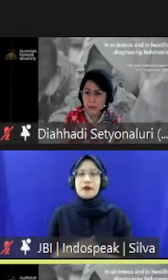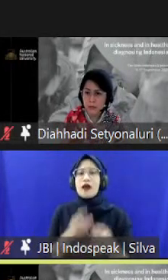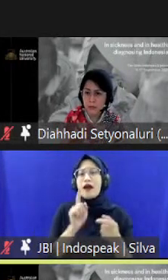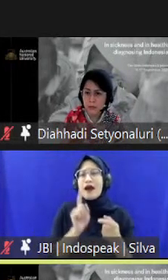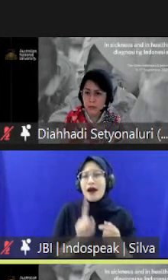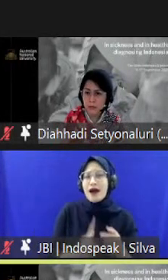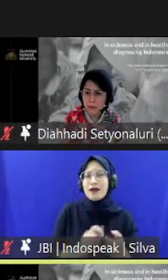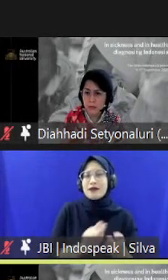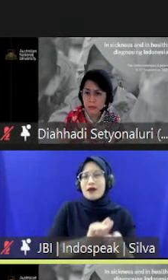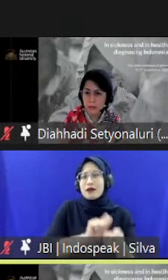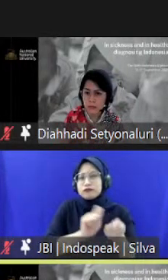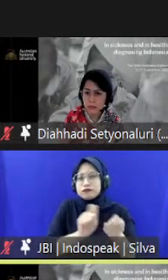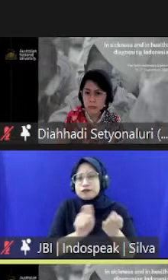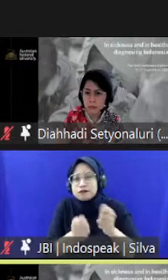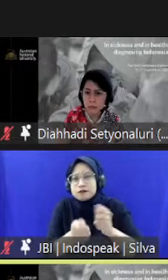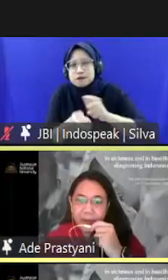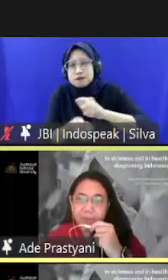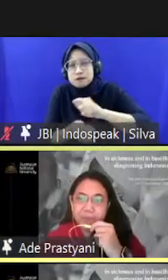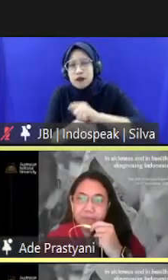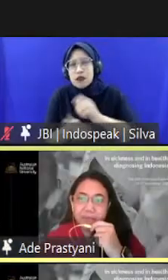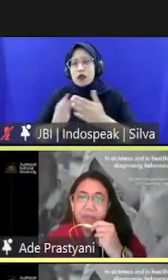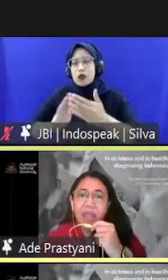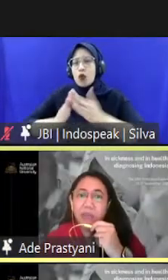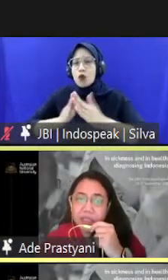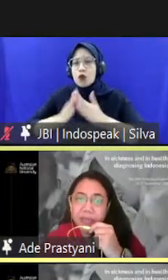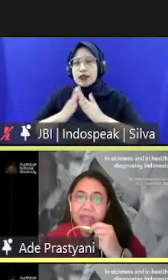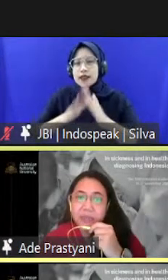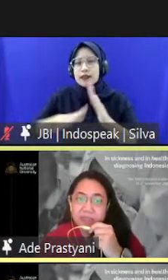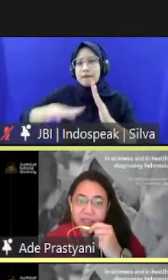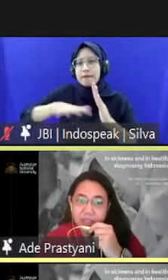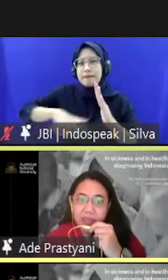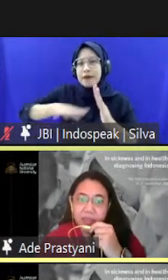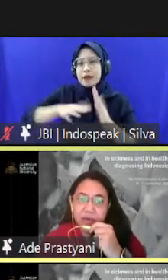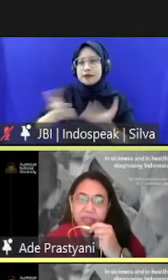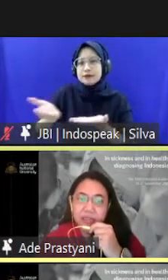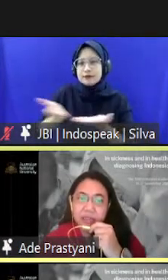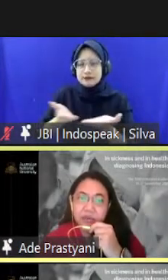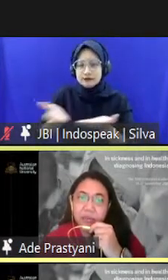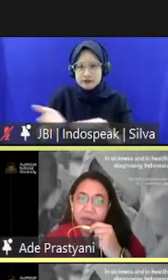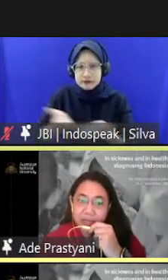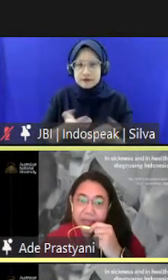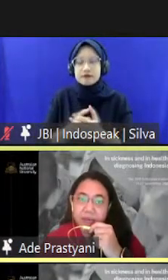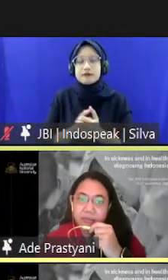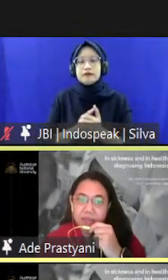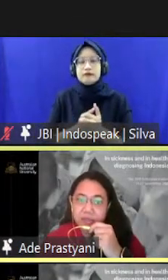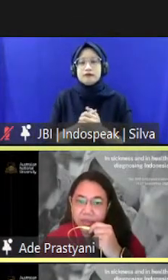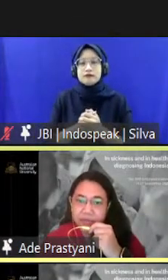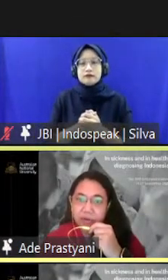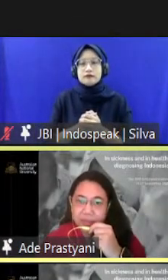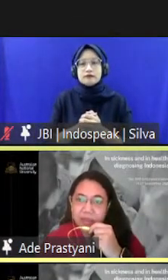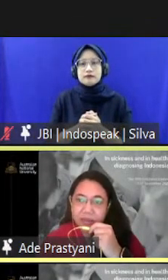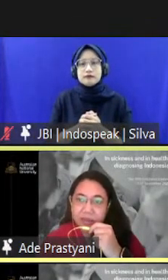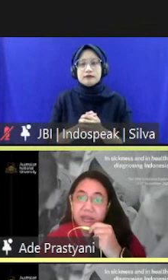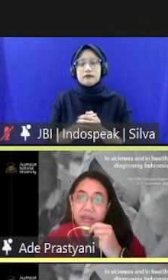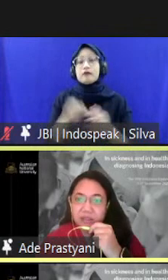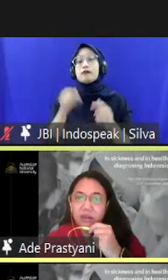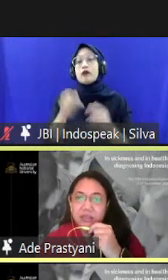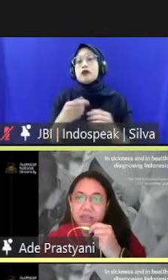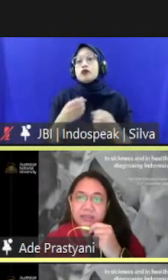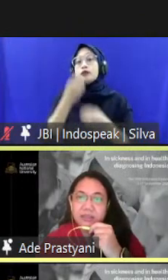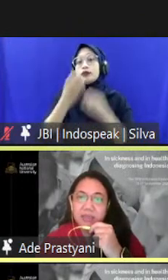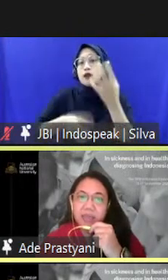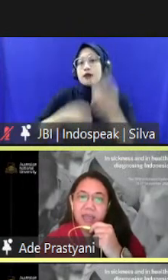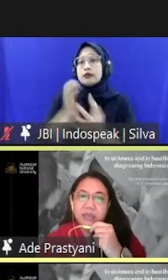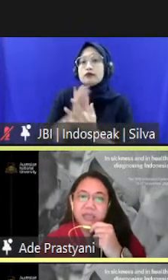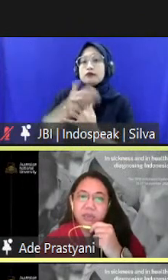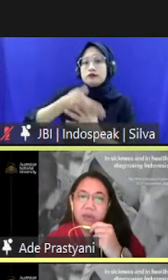to developing community-based mental health care. I will explain the position that the project I took part in, which is Together for Mental Health, in these